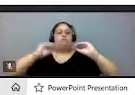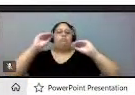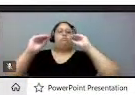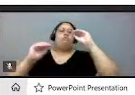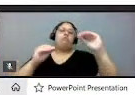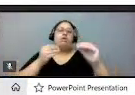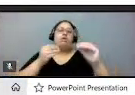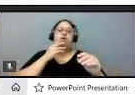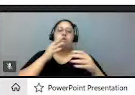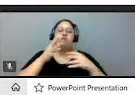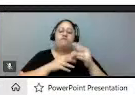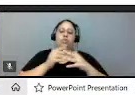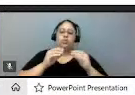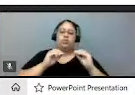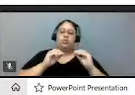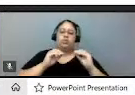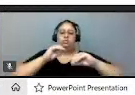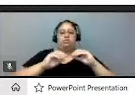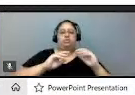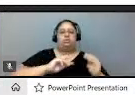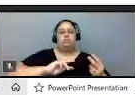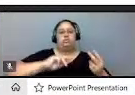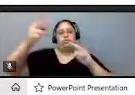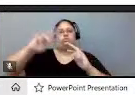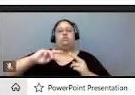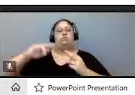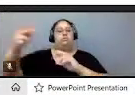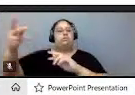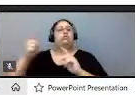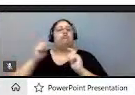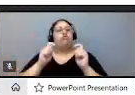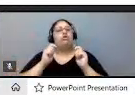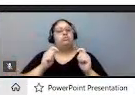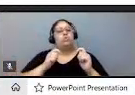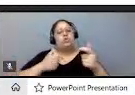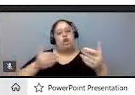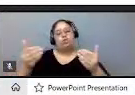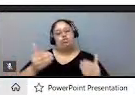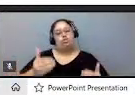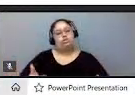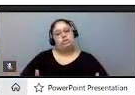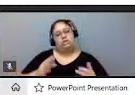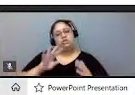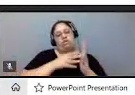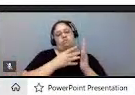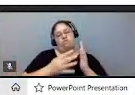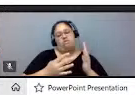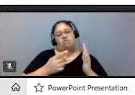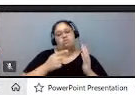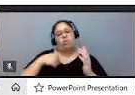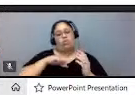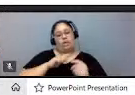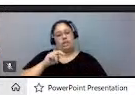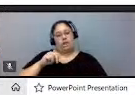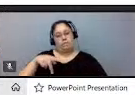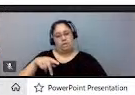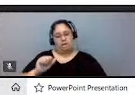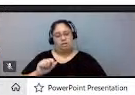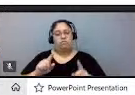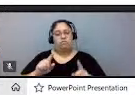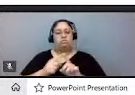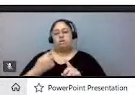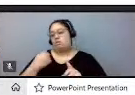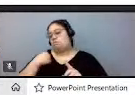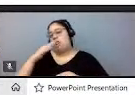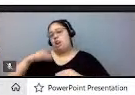transport Logistics change and I think with this we can confirm as tnpa um similar to what we've undertaken in late